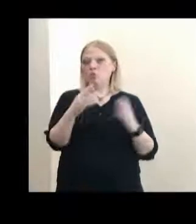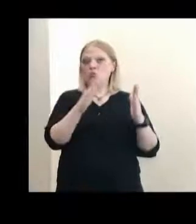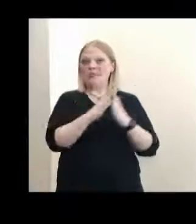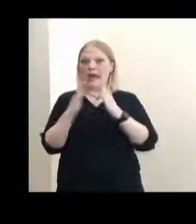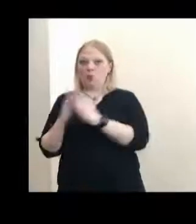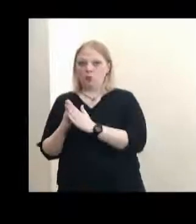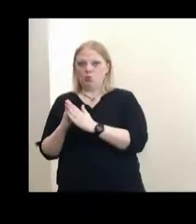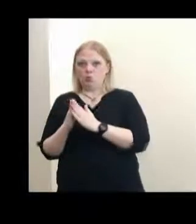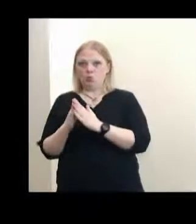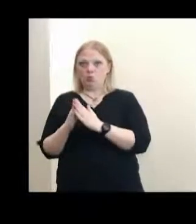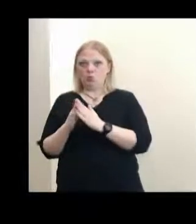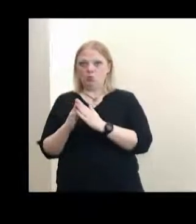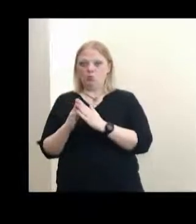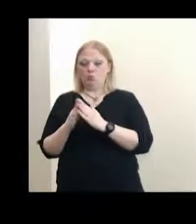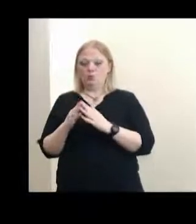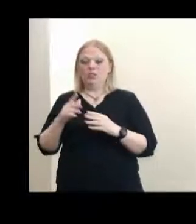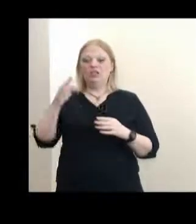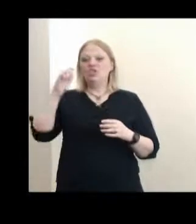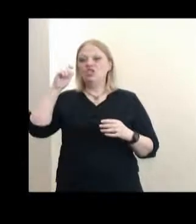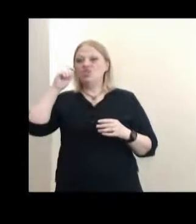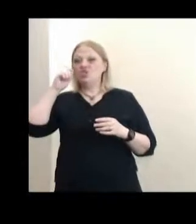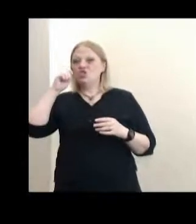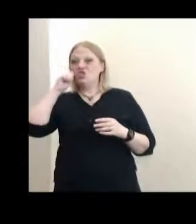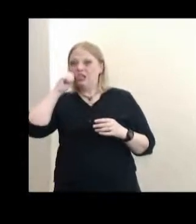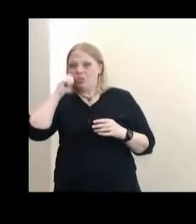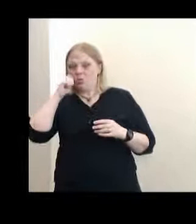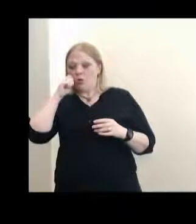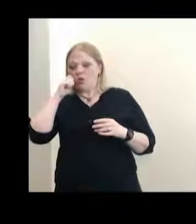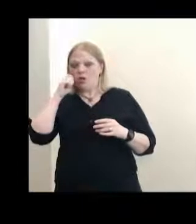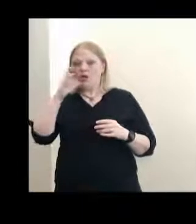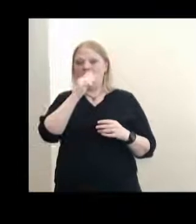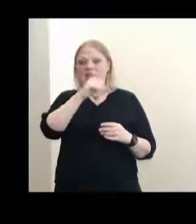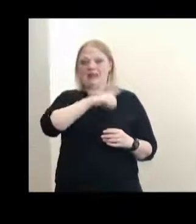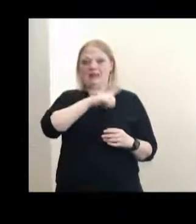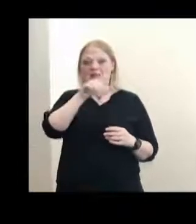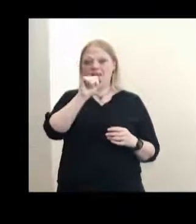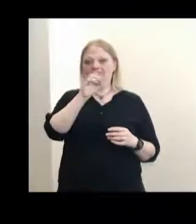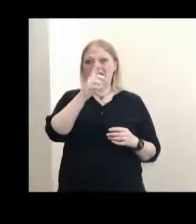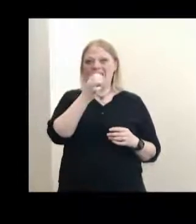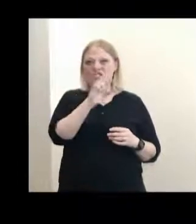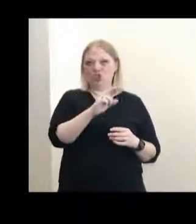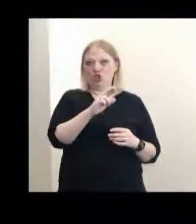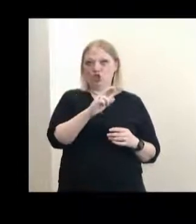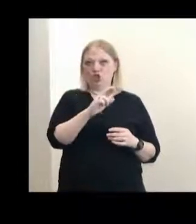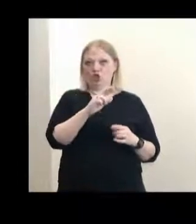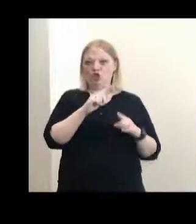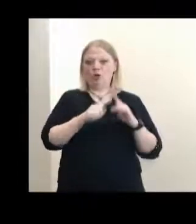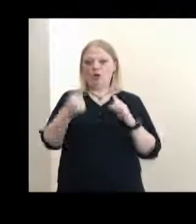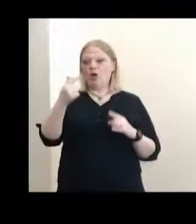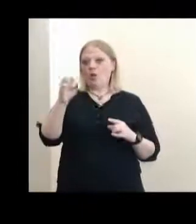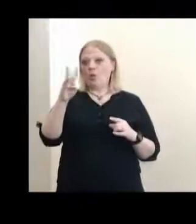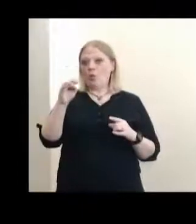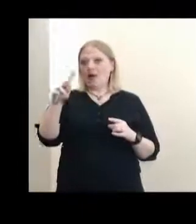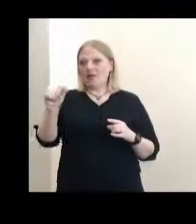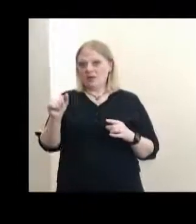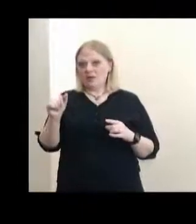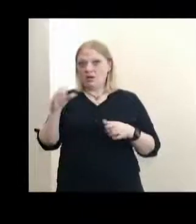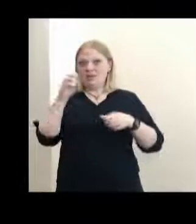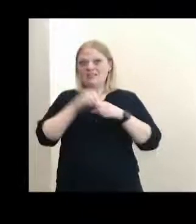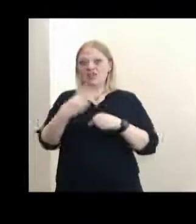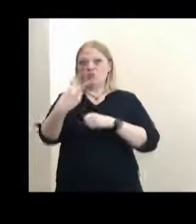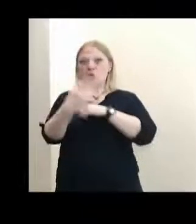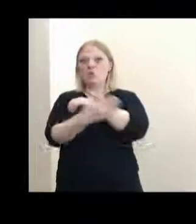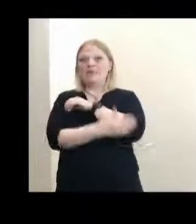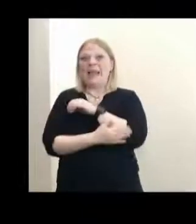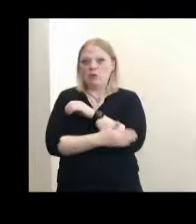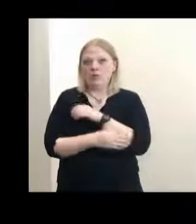The village of Depew is in the town of Cheektowaga and the town of Lancaster. But the village of Gowanda is in 2 counties.